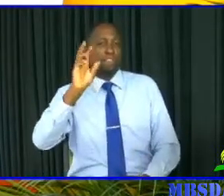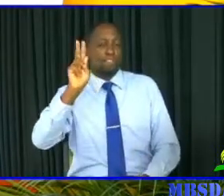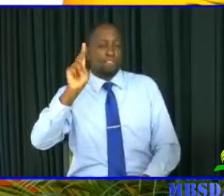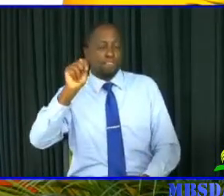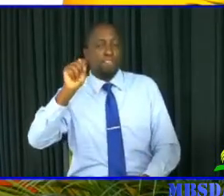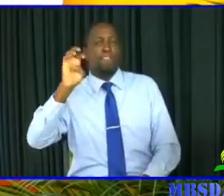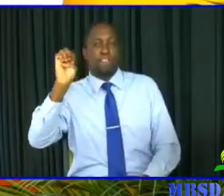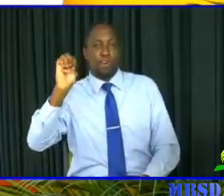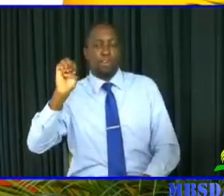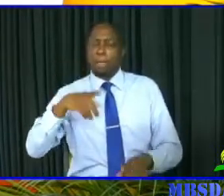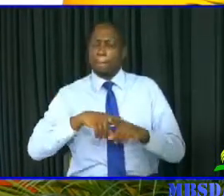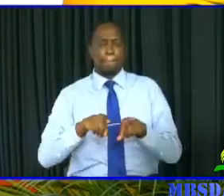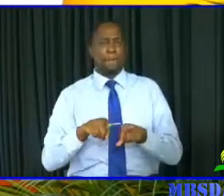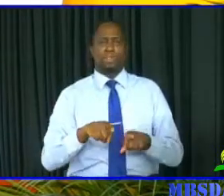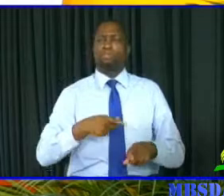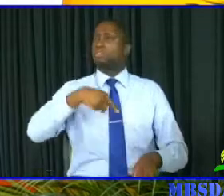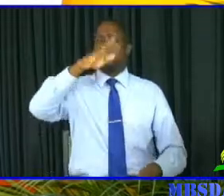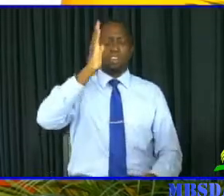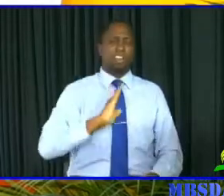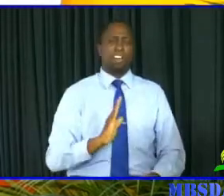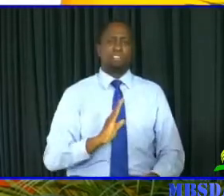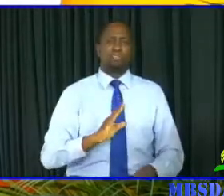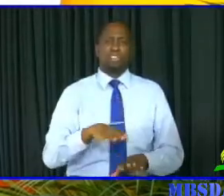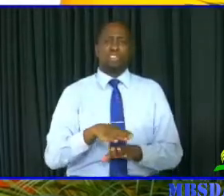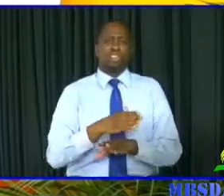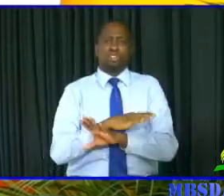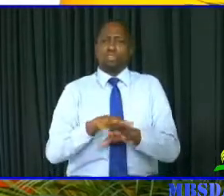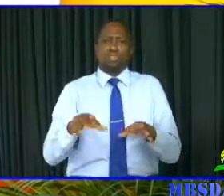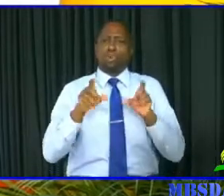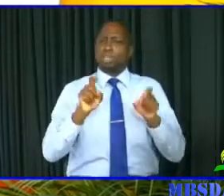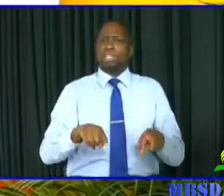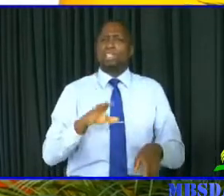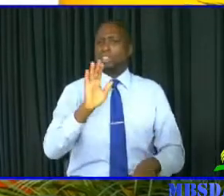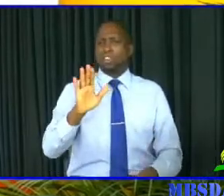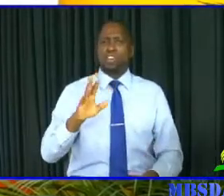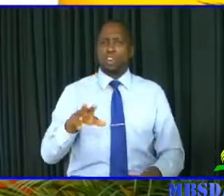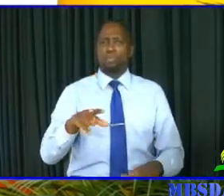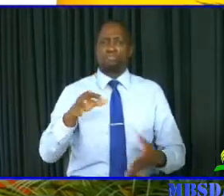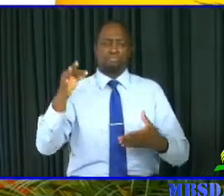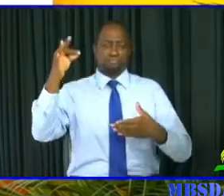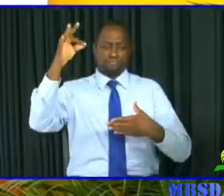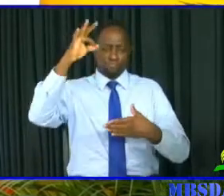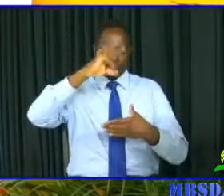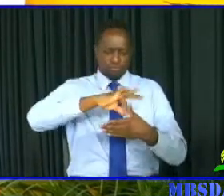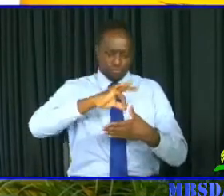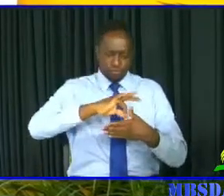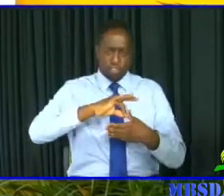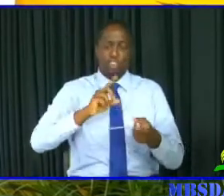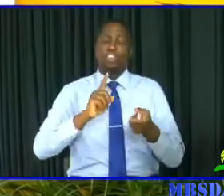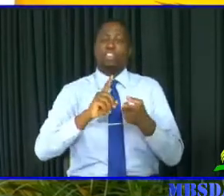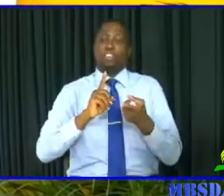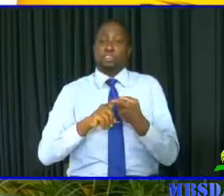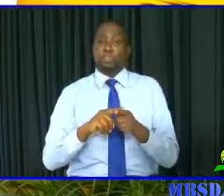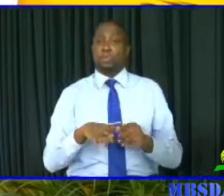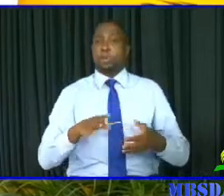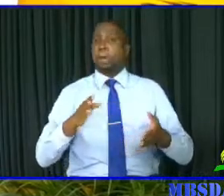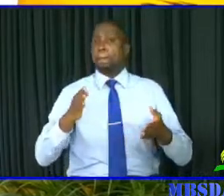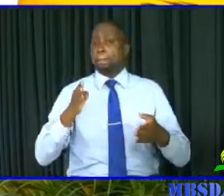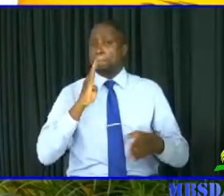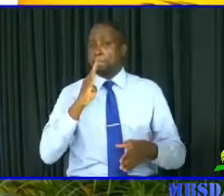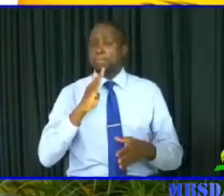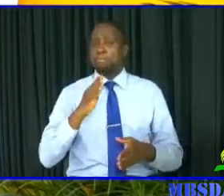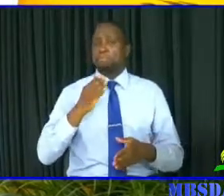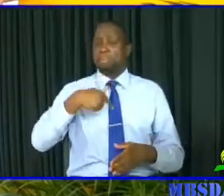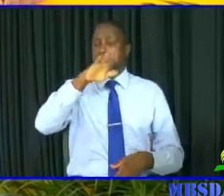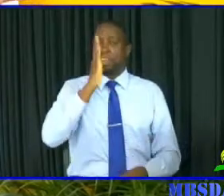God. God cannot be outvoted. God doesn't need you in order to be God. In